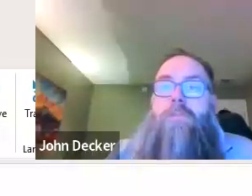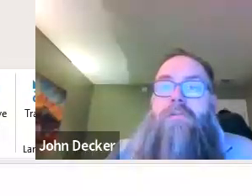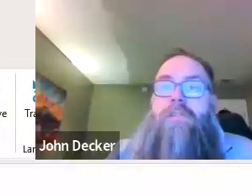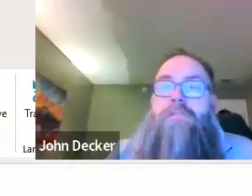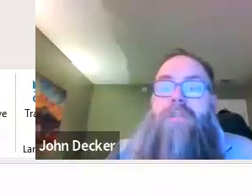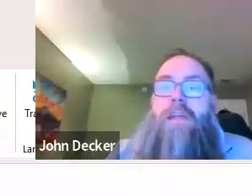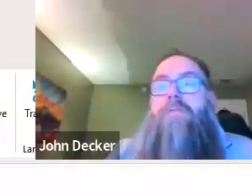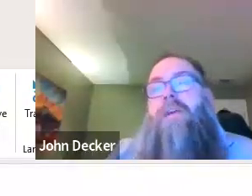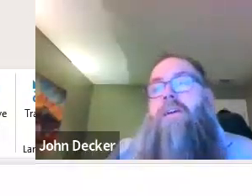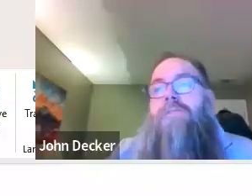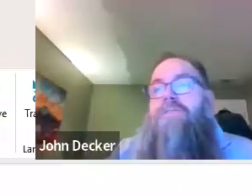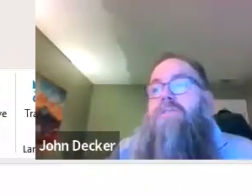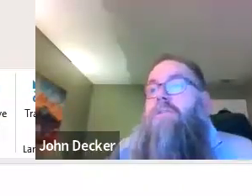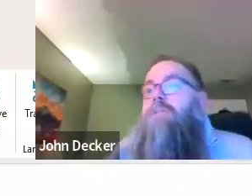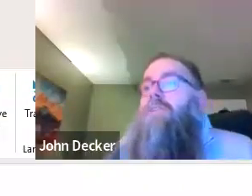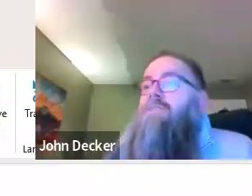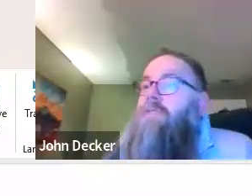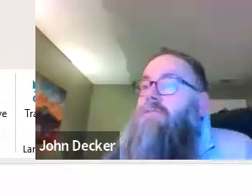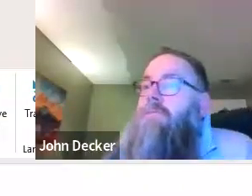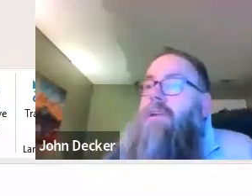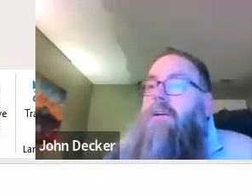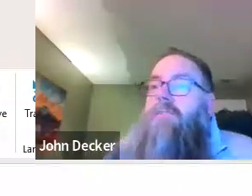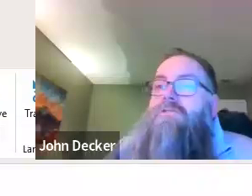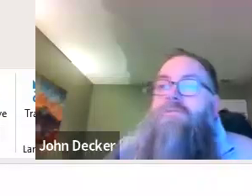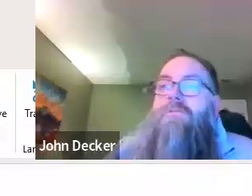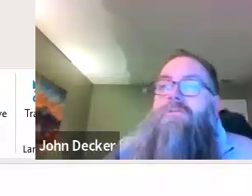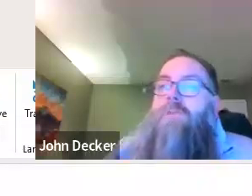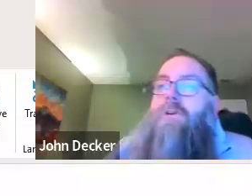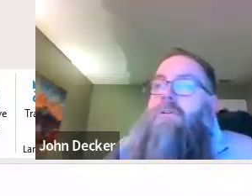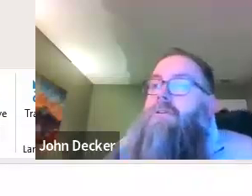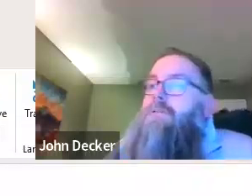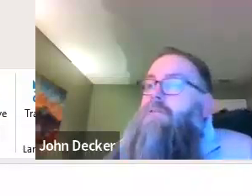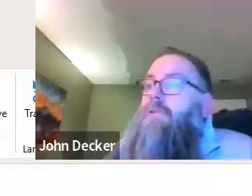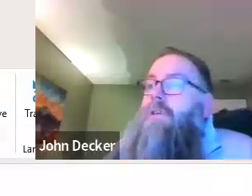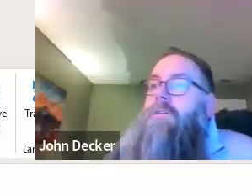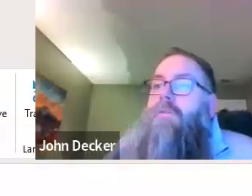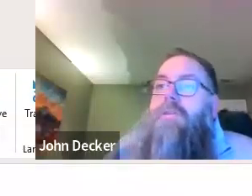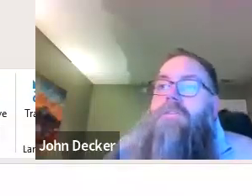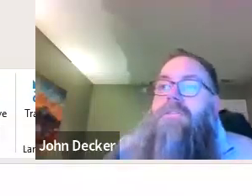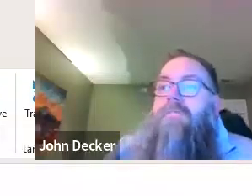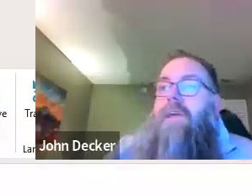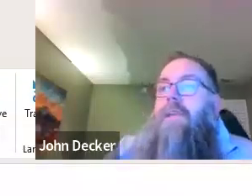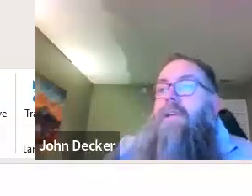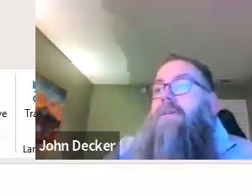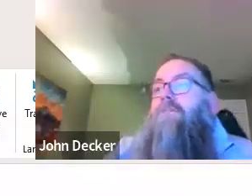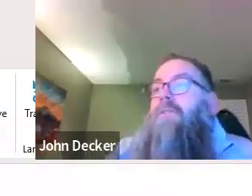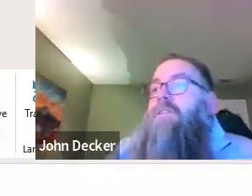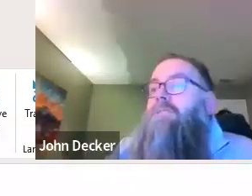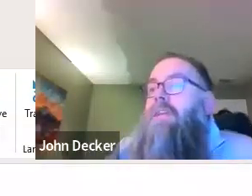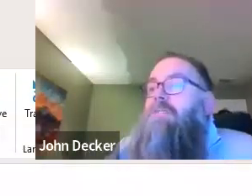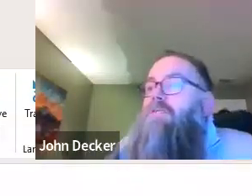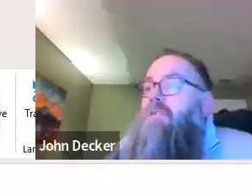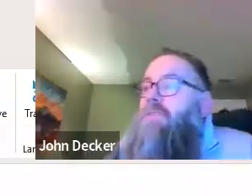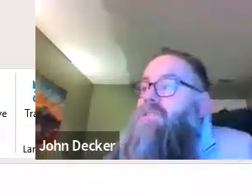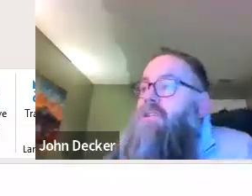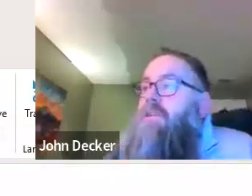a rate review form if they believe there's an error in rate calculation. Please note that if a provider eligible for the quality incentive rate